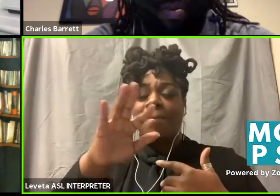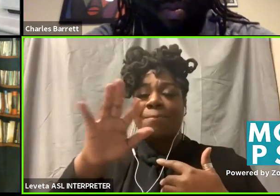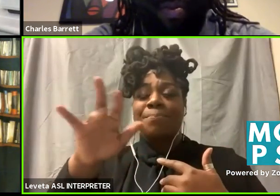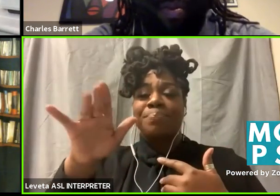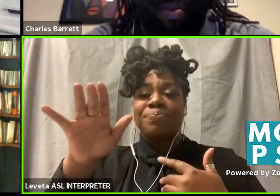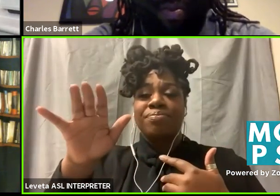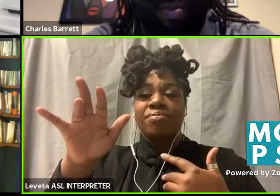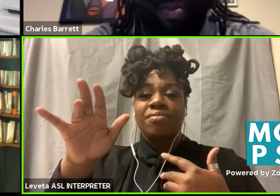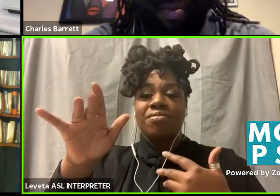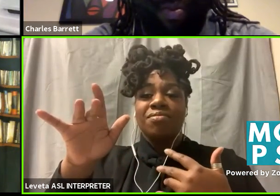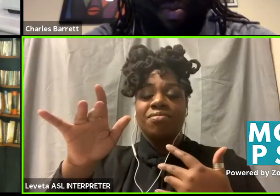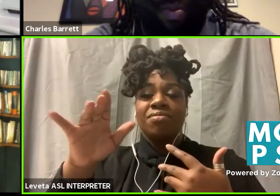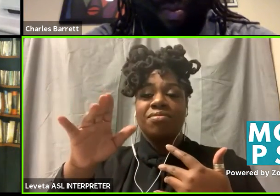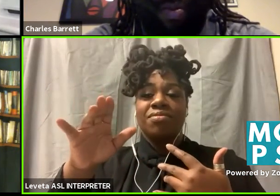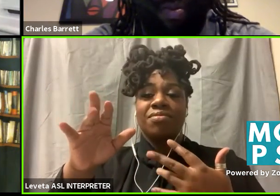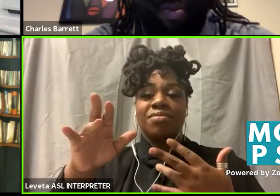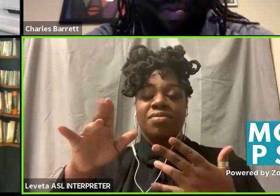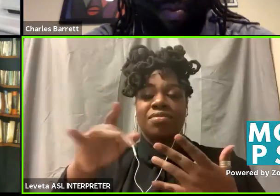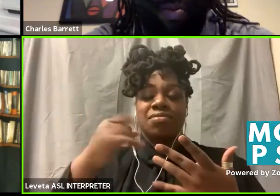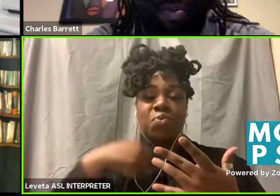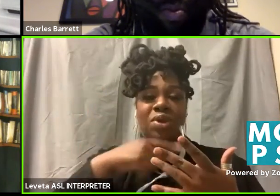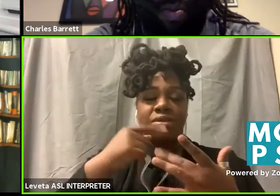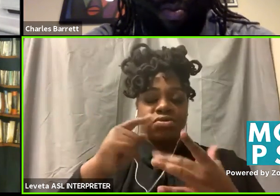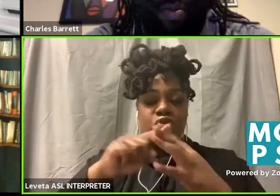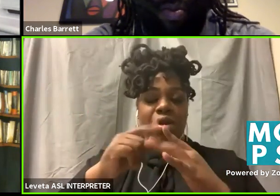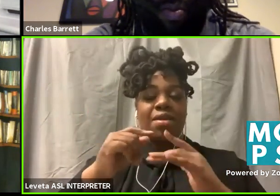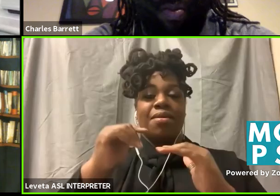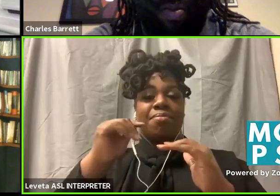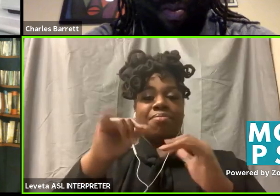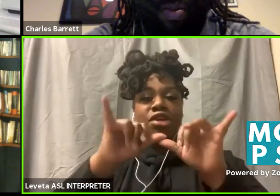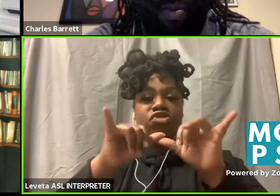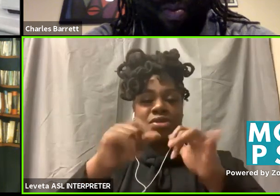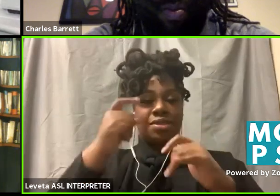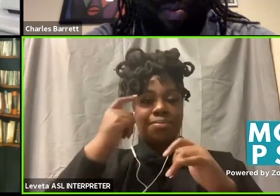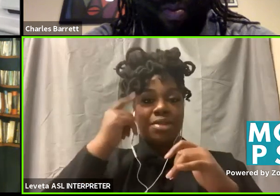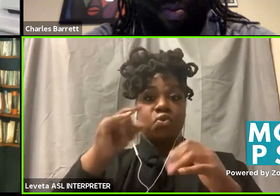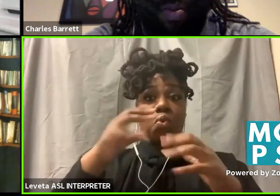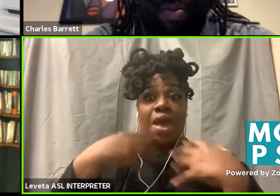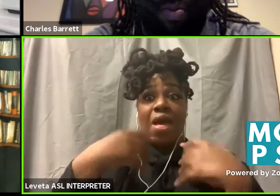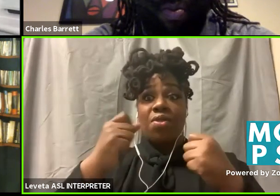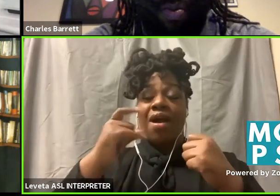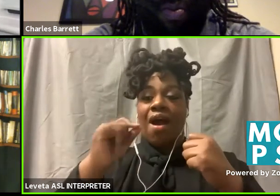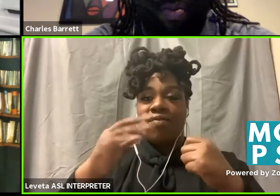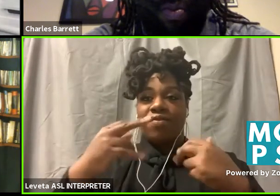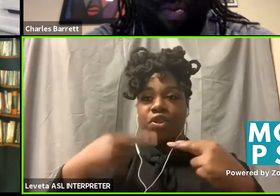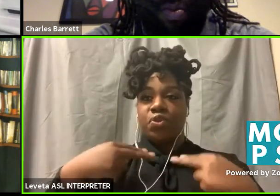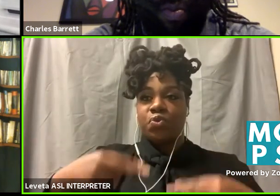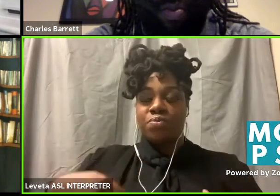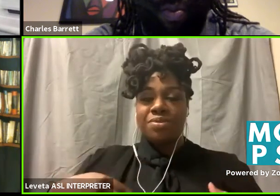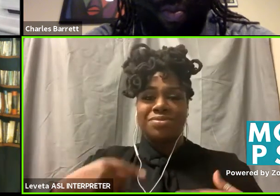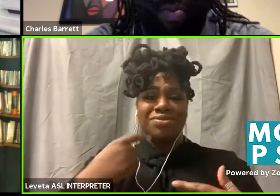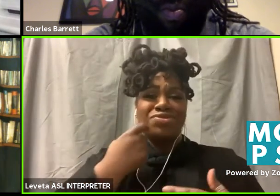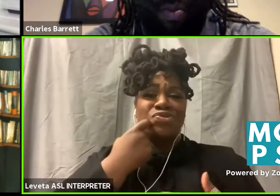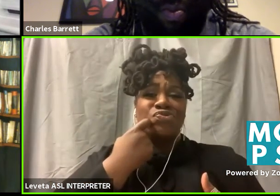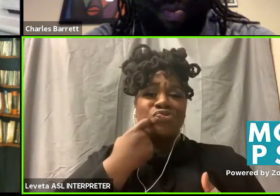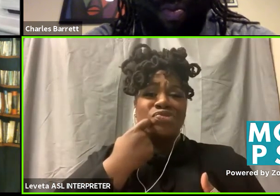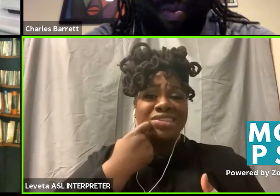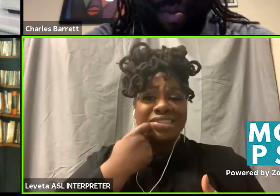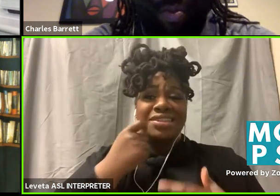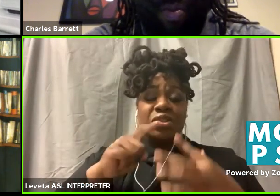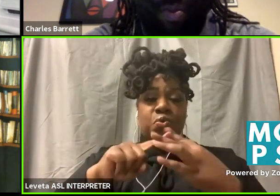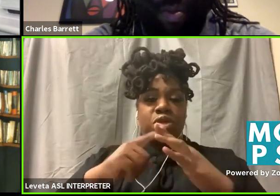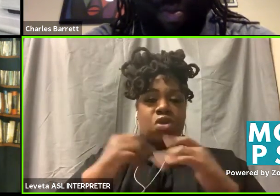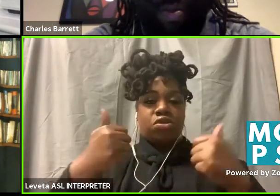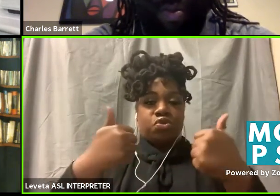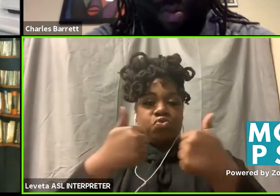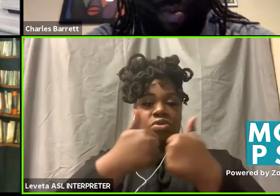mental health of people, of human beings, right? Currently, and very recently, did we begin to challenge the